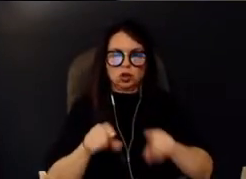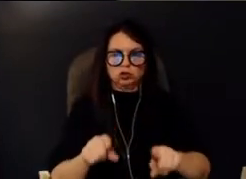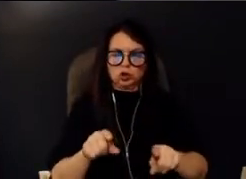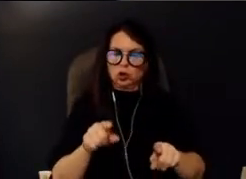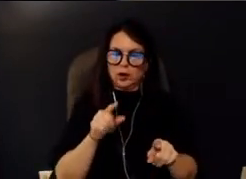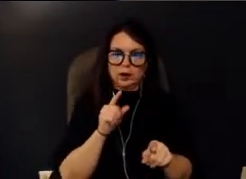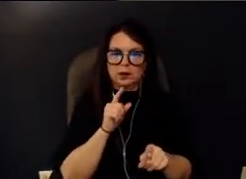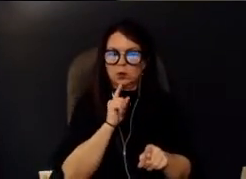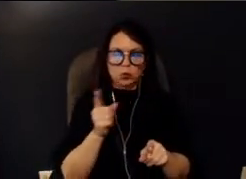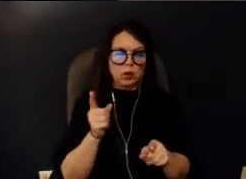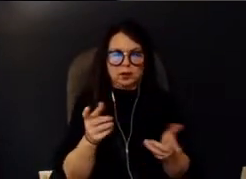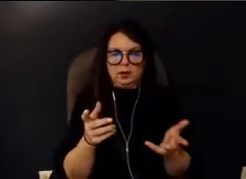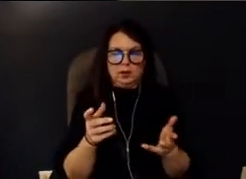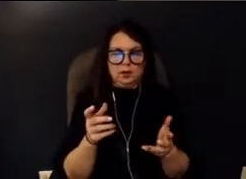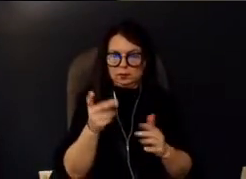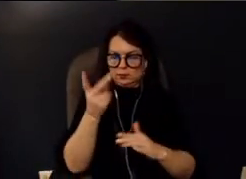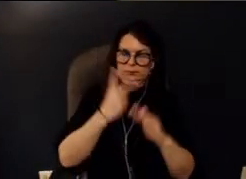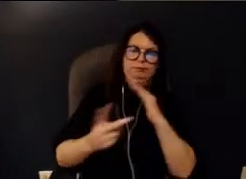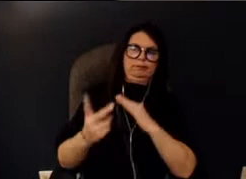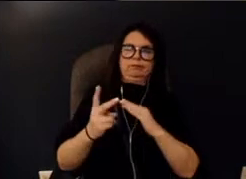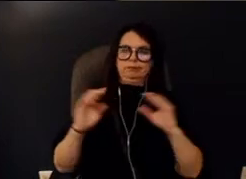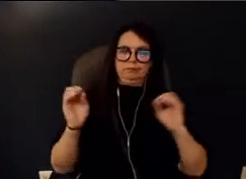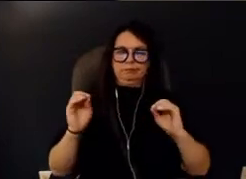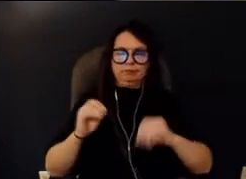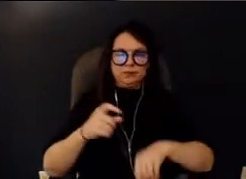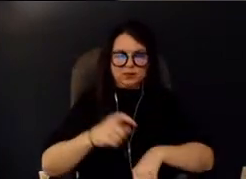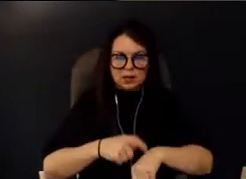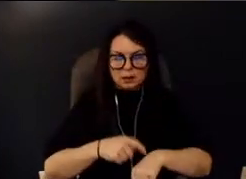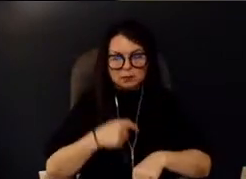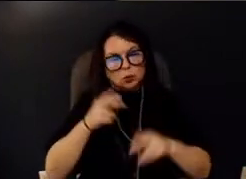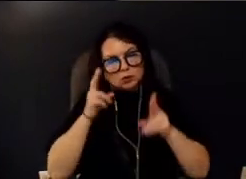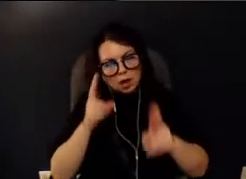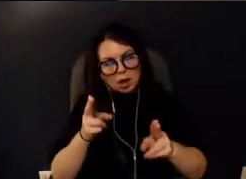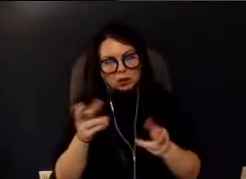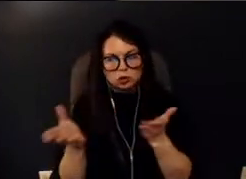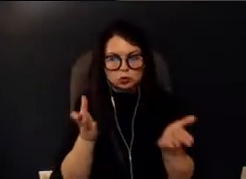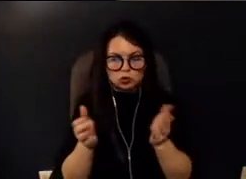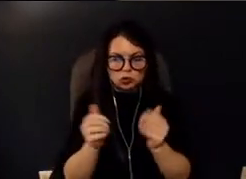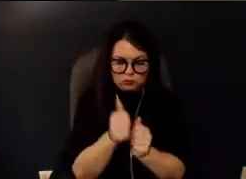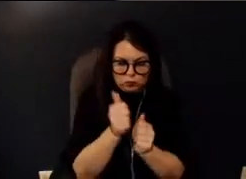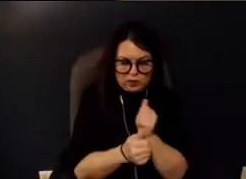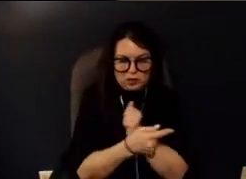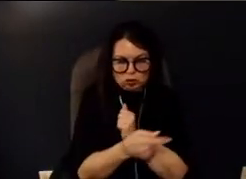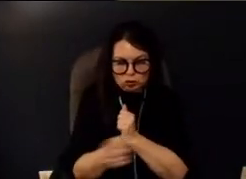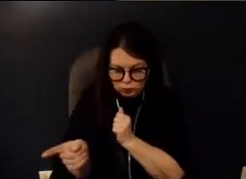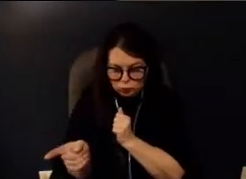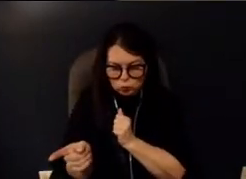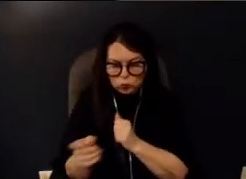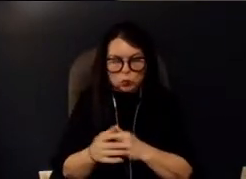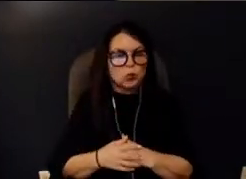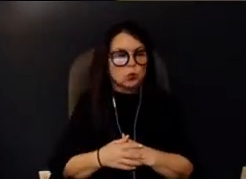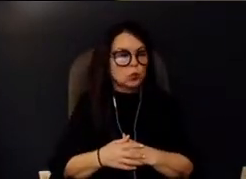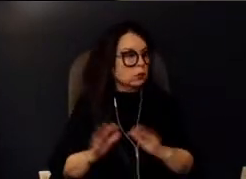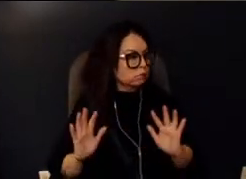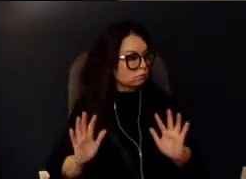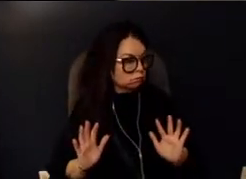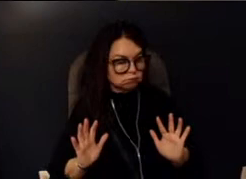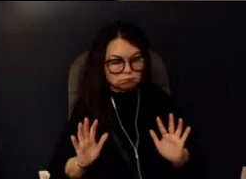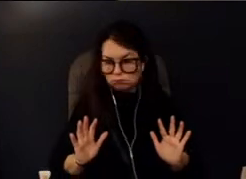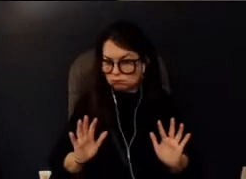with incredible leadership this year, and it's an honor to serve with each of you. I don't think there is anyone else in